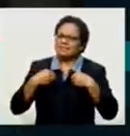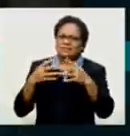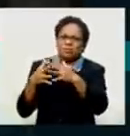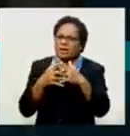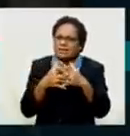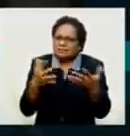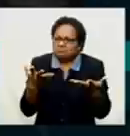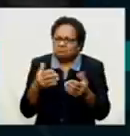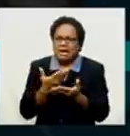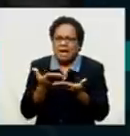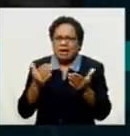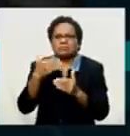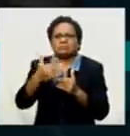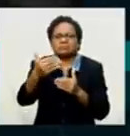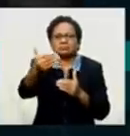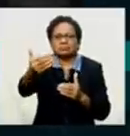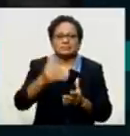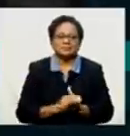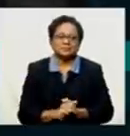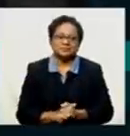coming days?